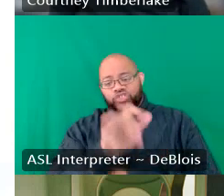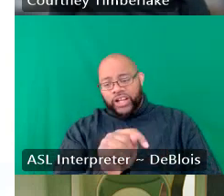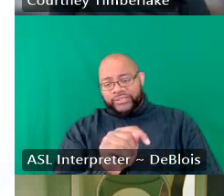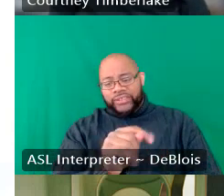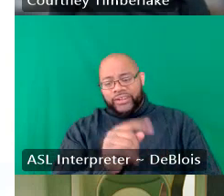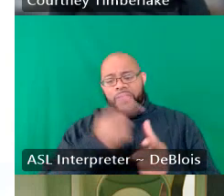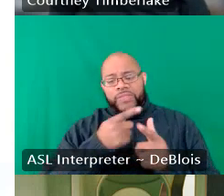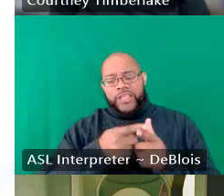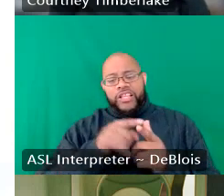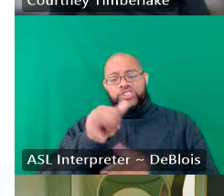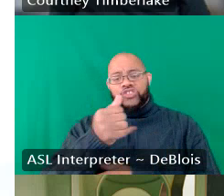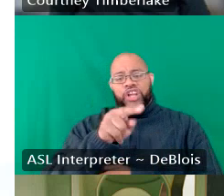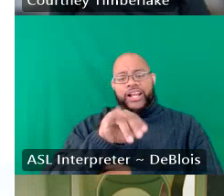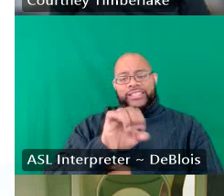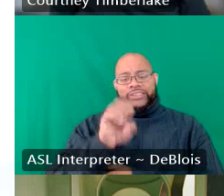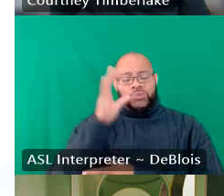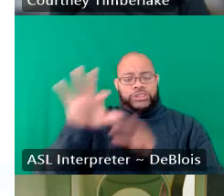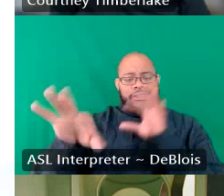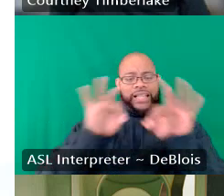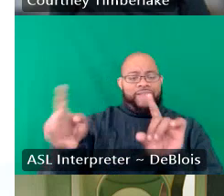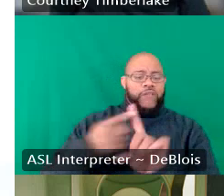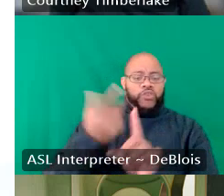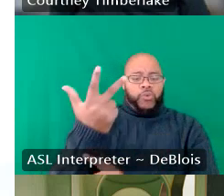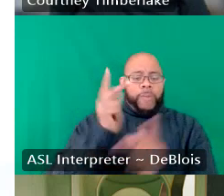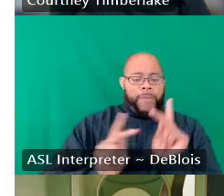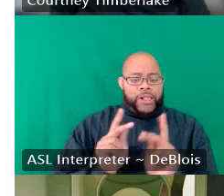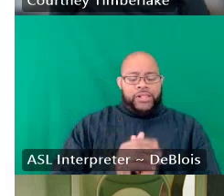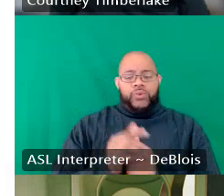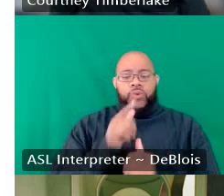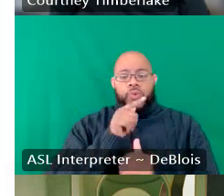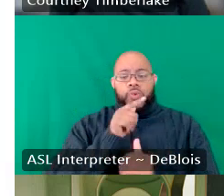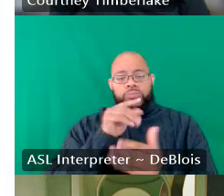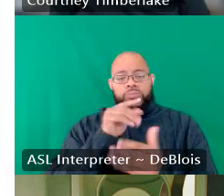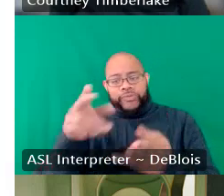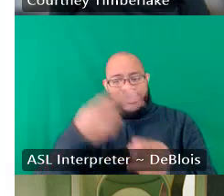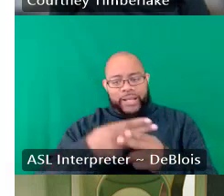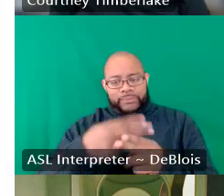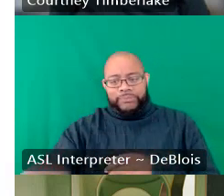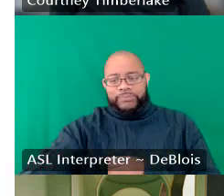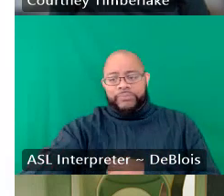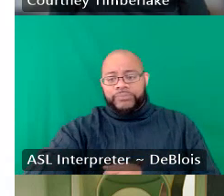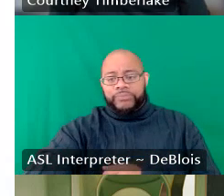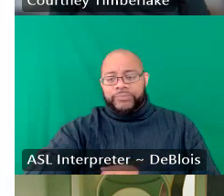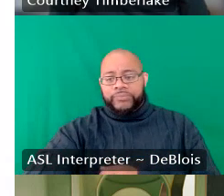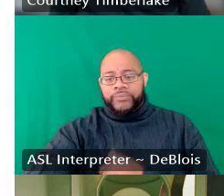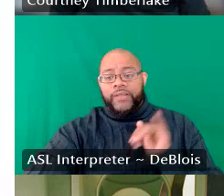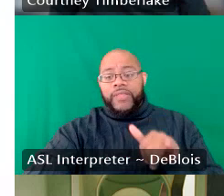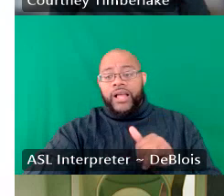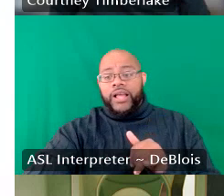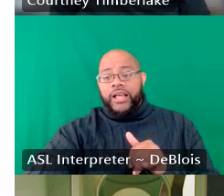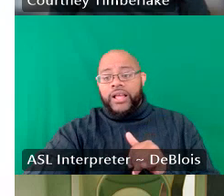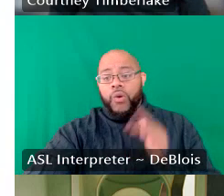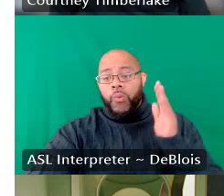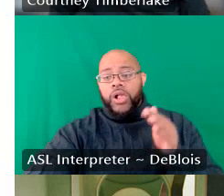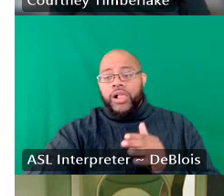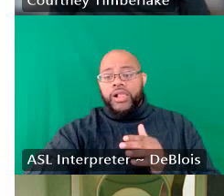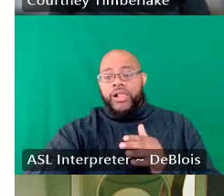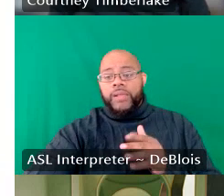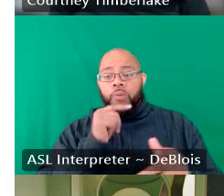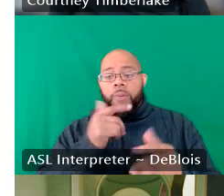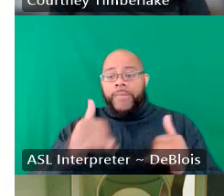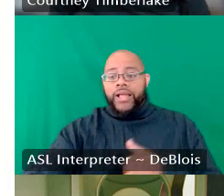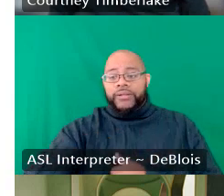then Janice will select the first 3 people who enter their names, and those will be the contestants for that